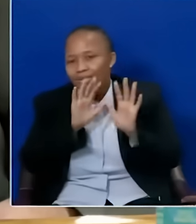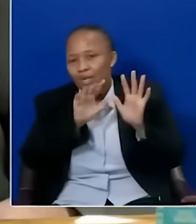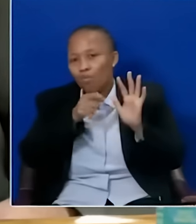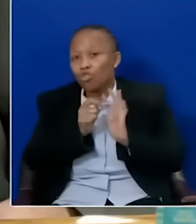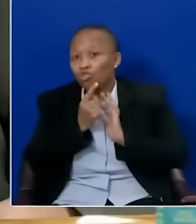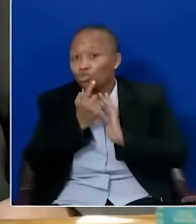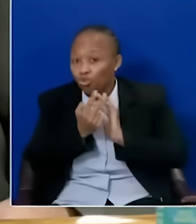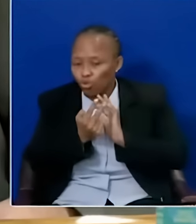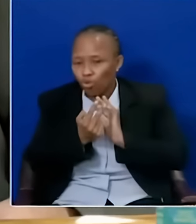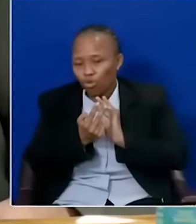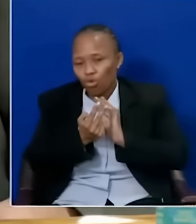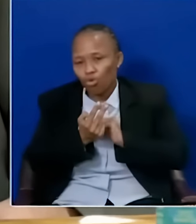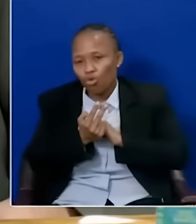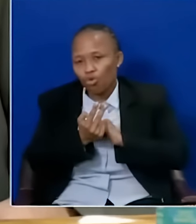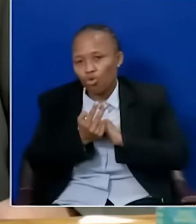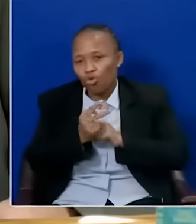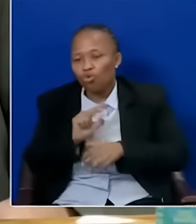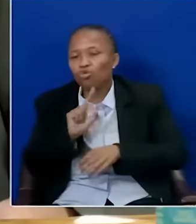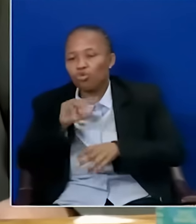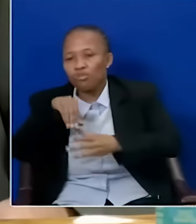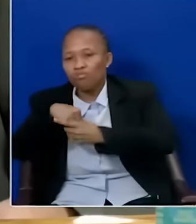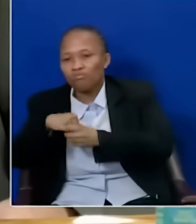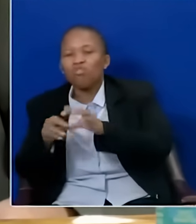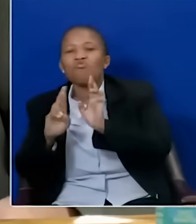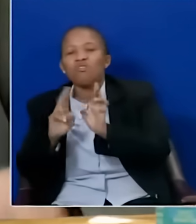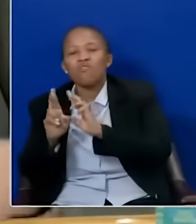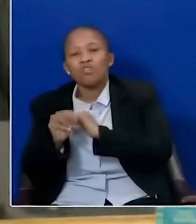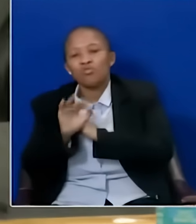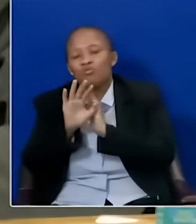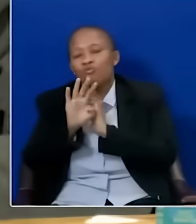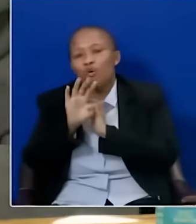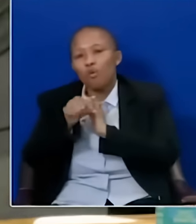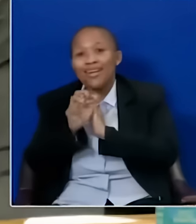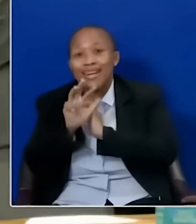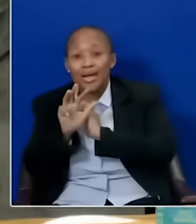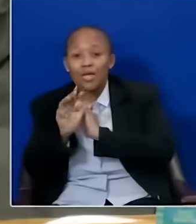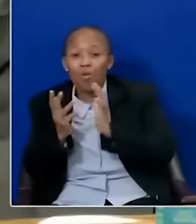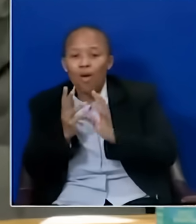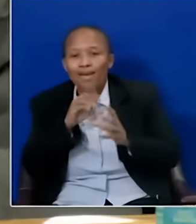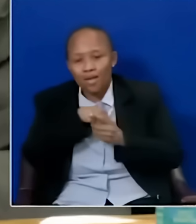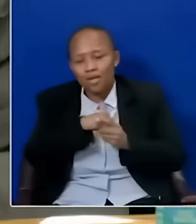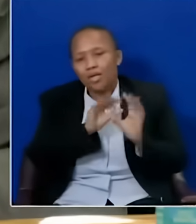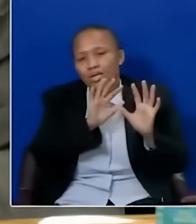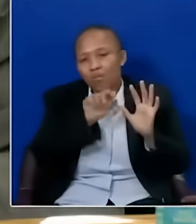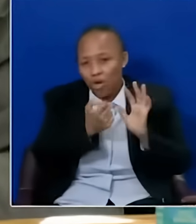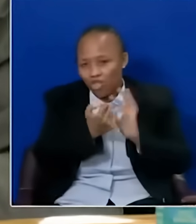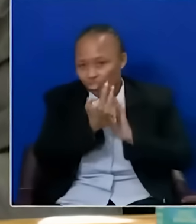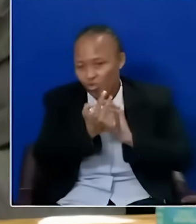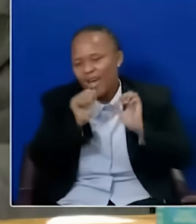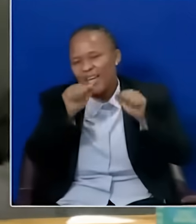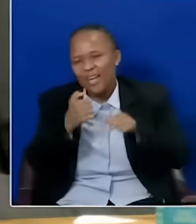he included the reference to 4.9 in 10.2. So we do know that what he should have put in there was